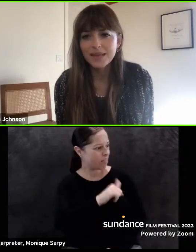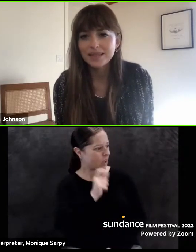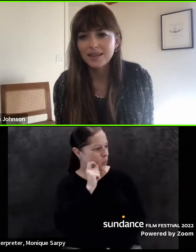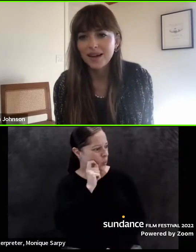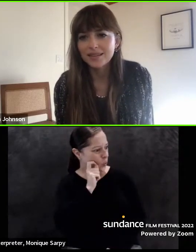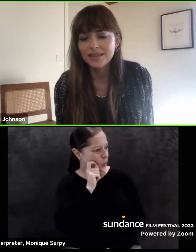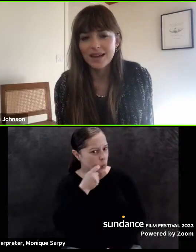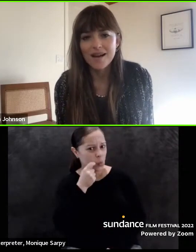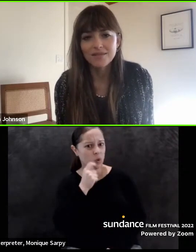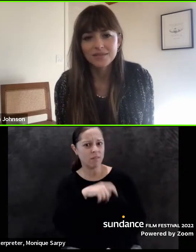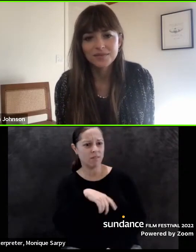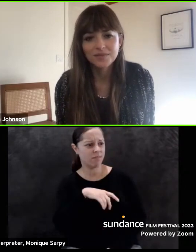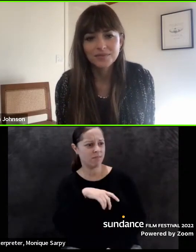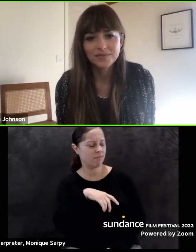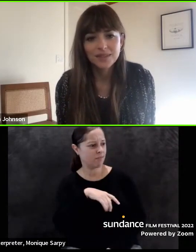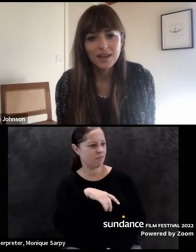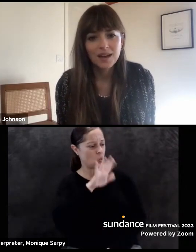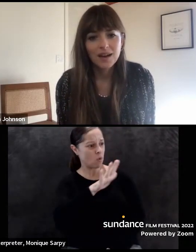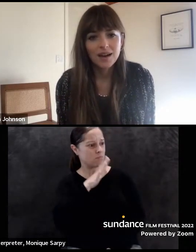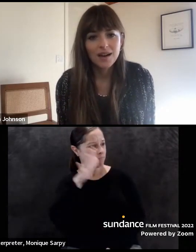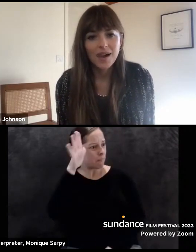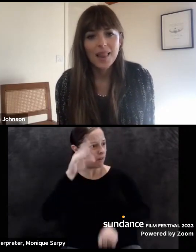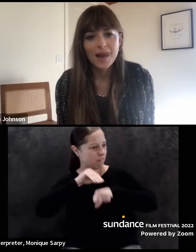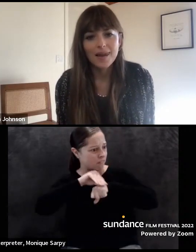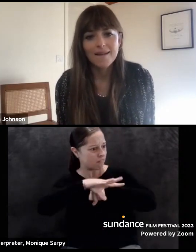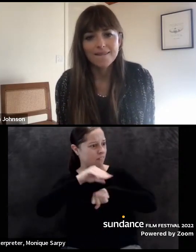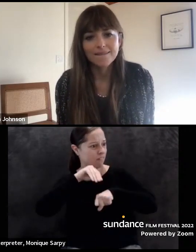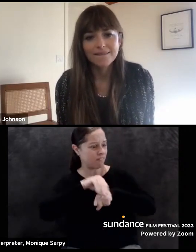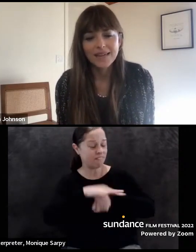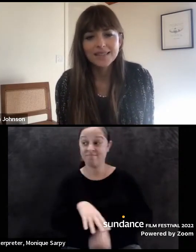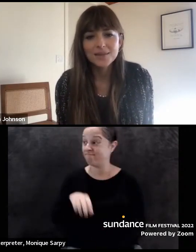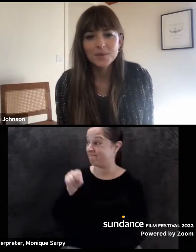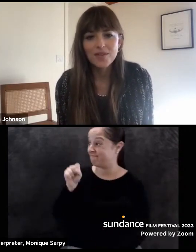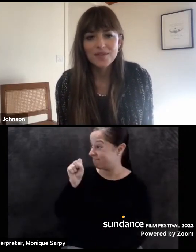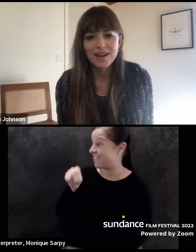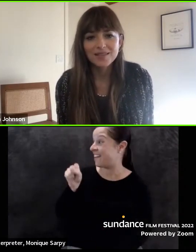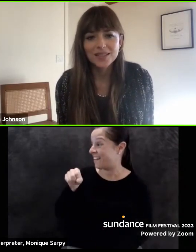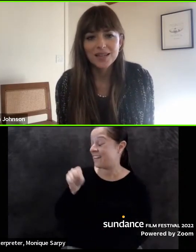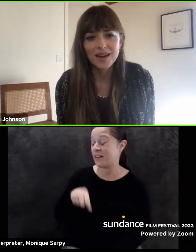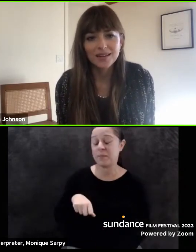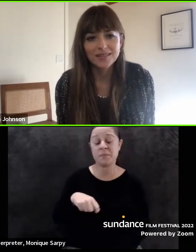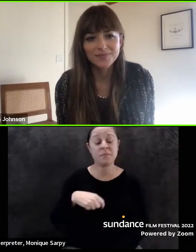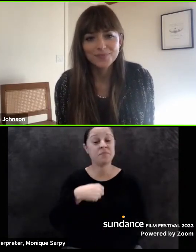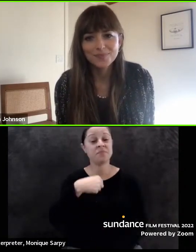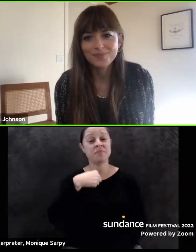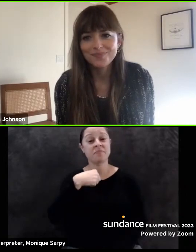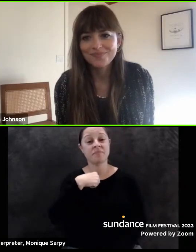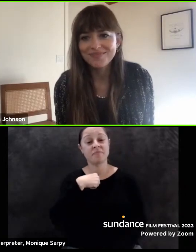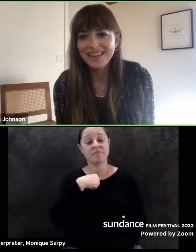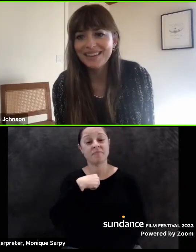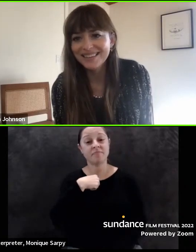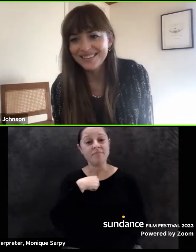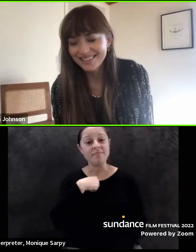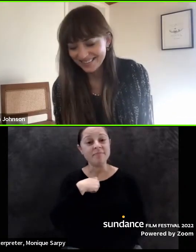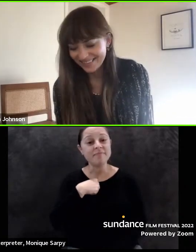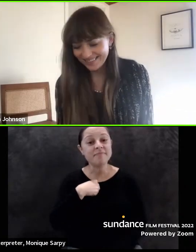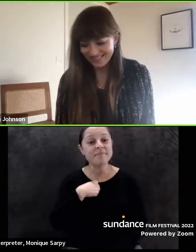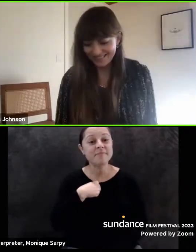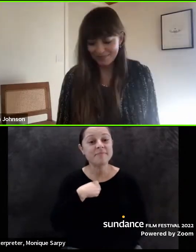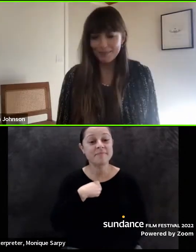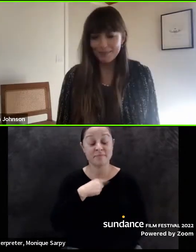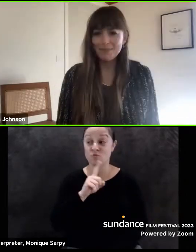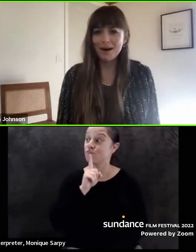What amazing guidance to have. Yes. Yeah. I did a movie when I was 9. Really?